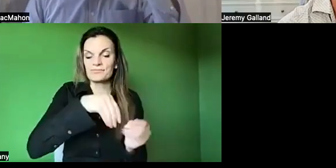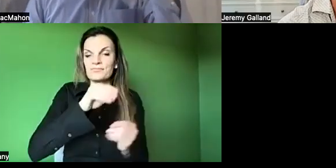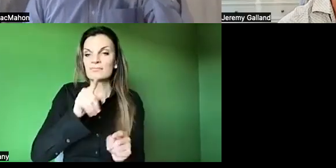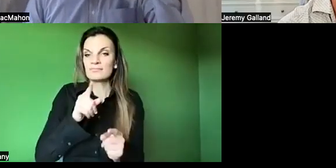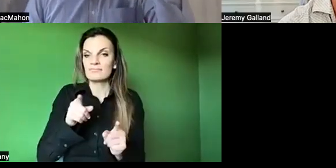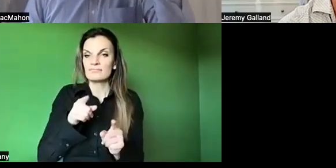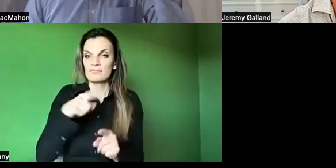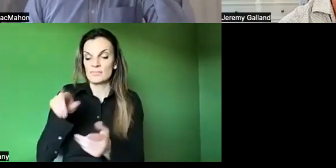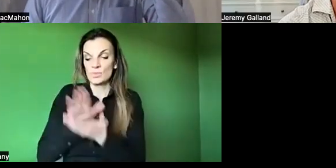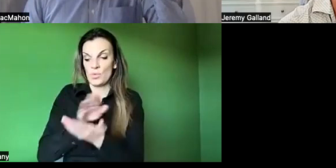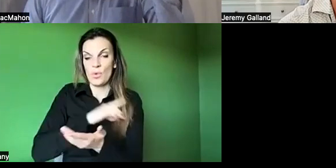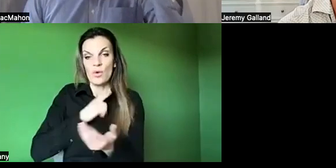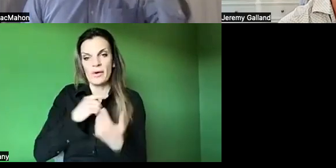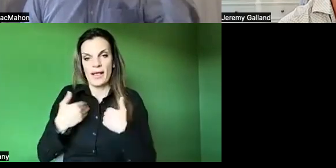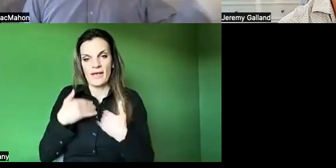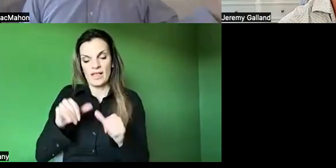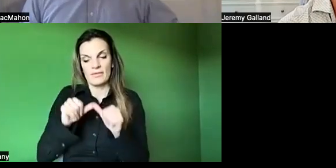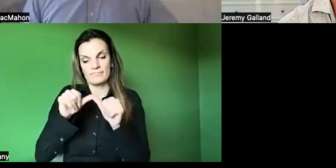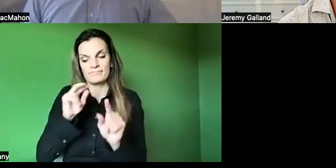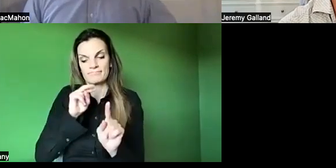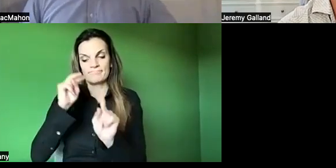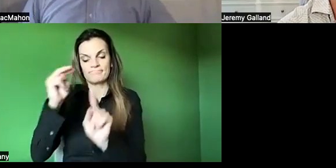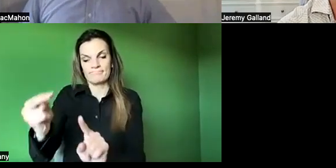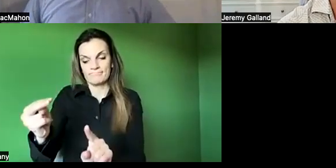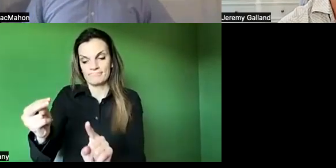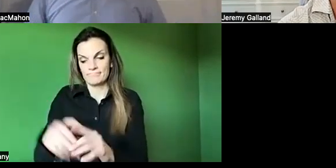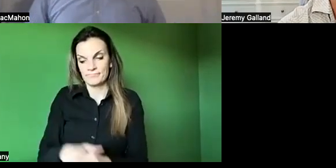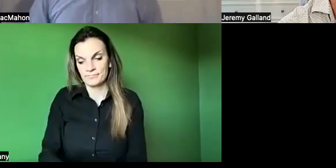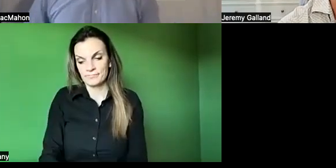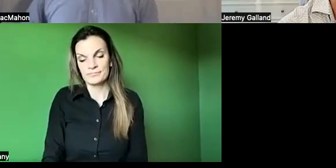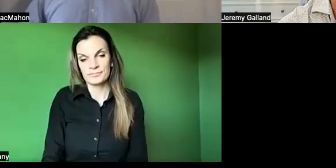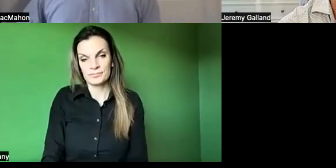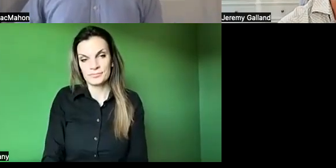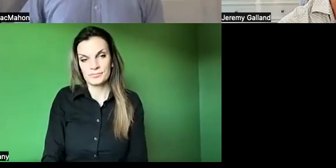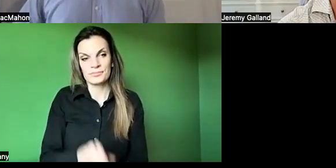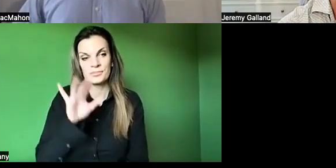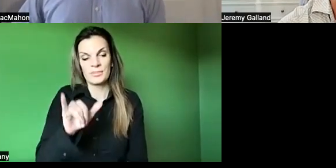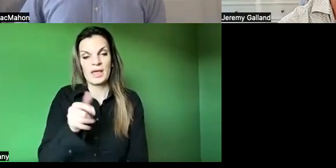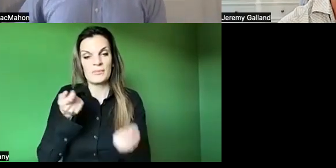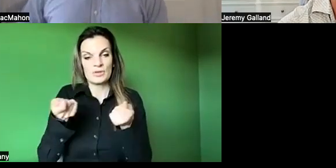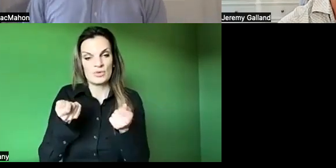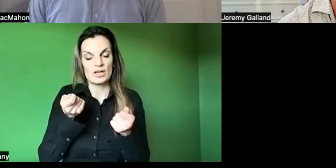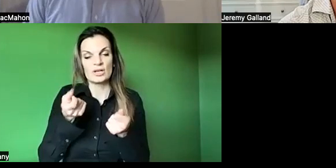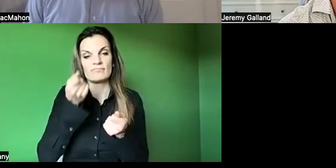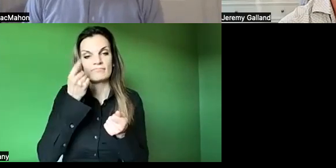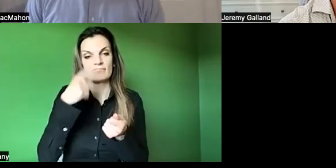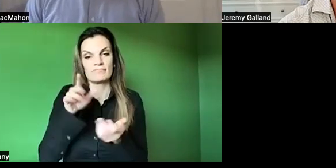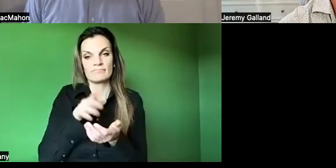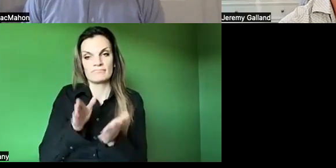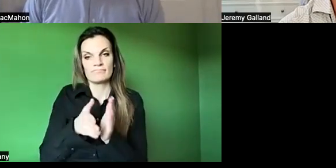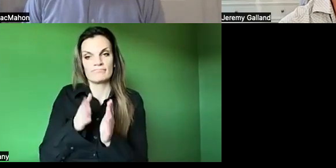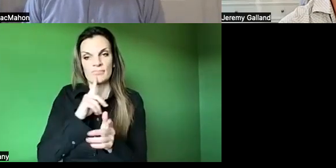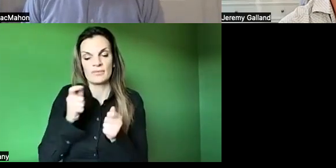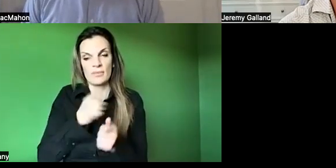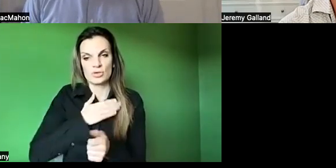deliver that guidance in a respectful way that understands the administration is running our schools. Thank you.